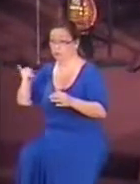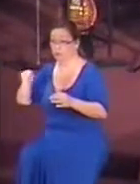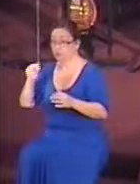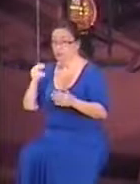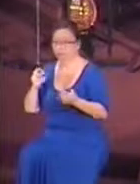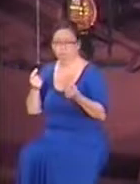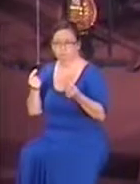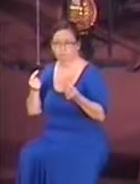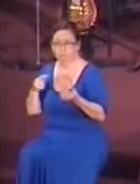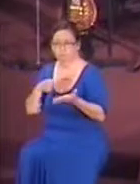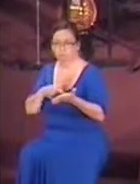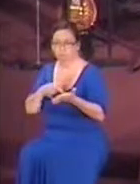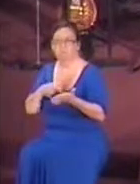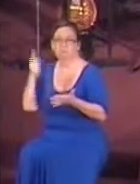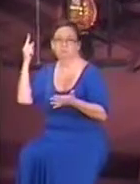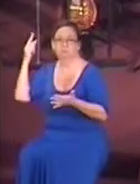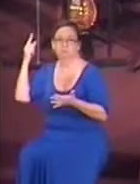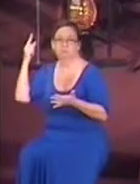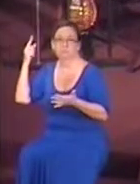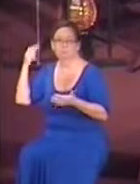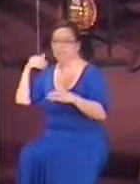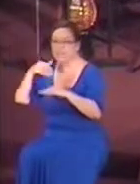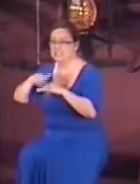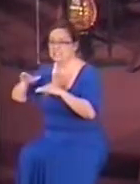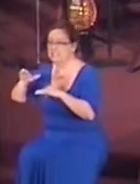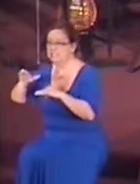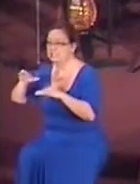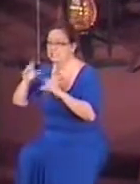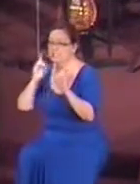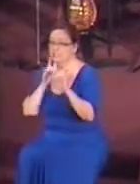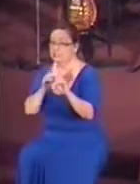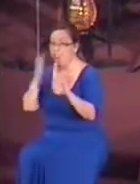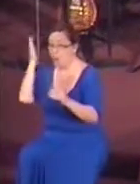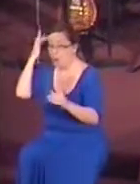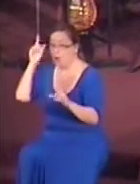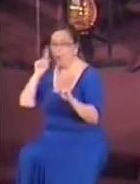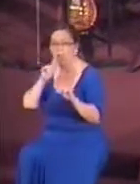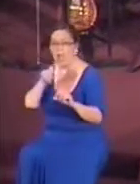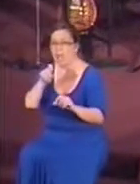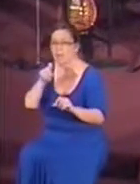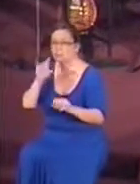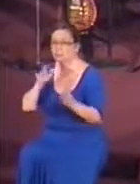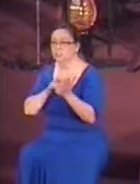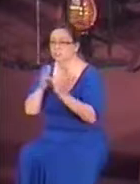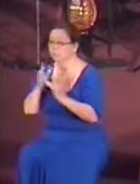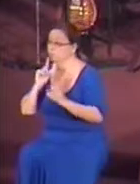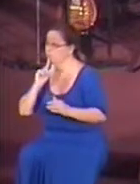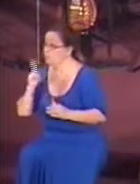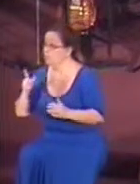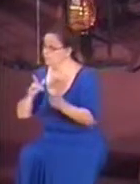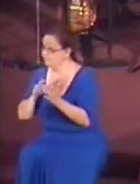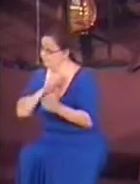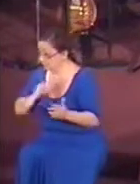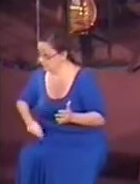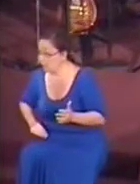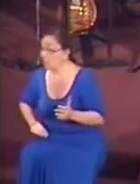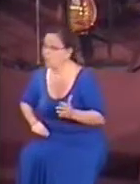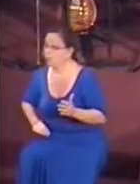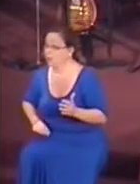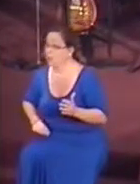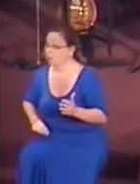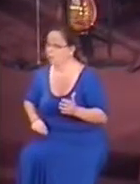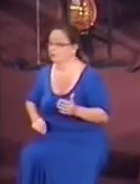this. He sends disciples to ask Jesus, "Are you really the Messiah?" Look at verse 22 of chapter